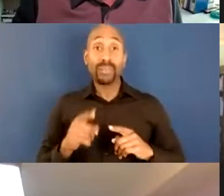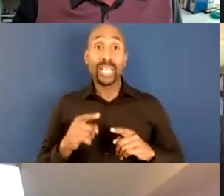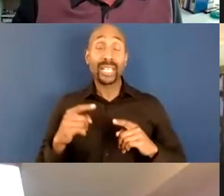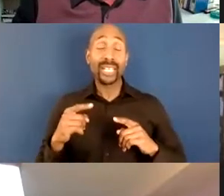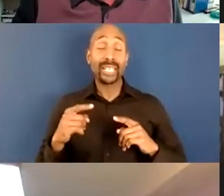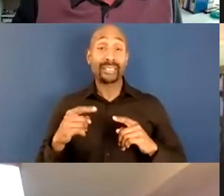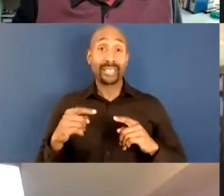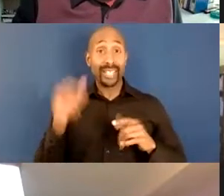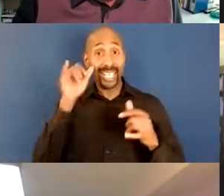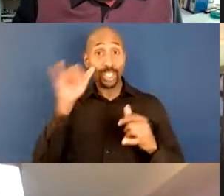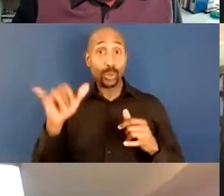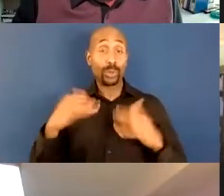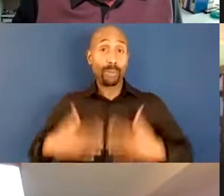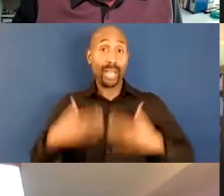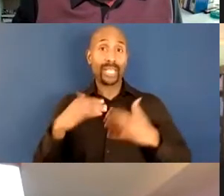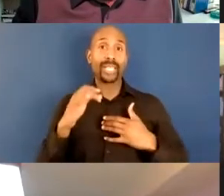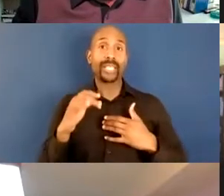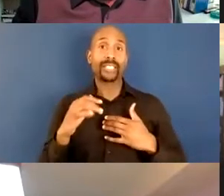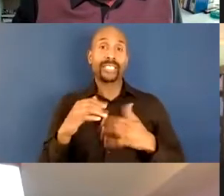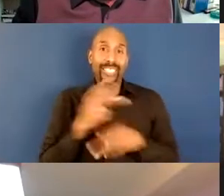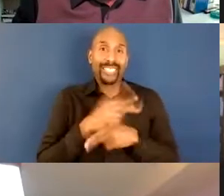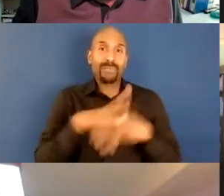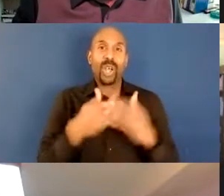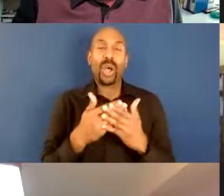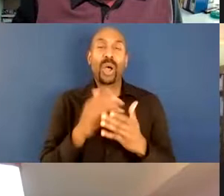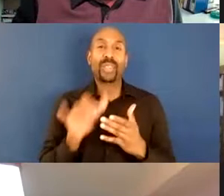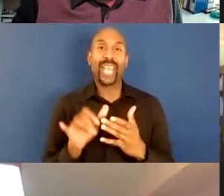family. And so